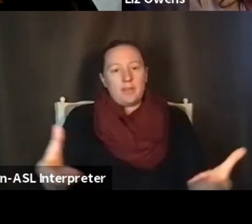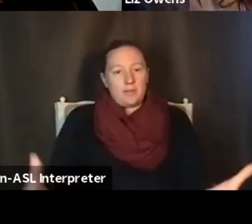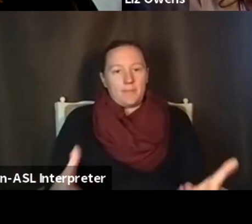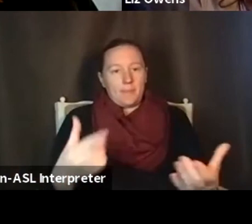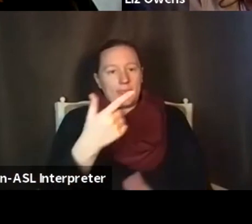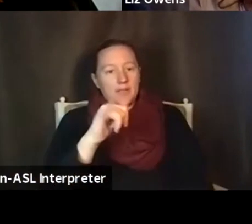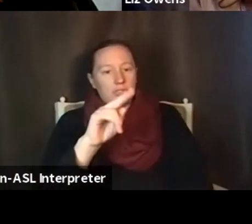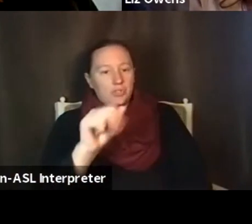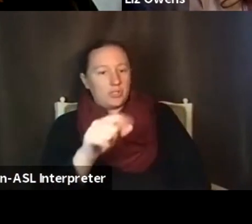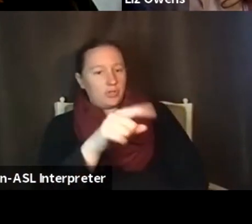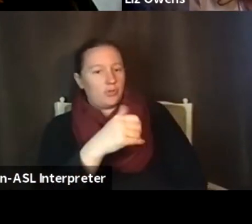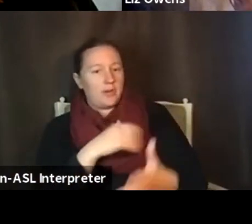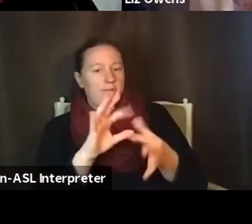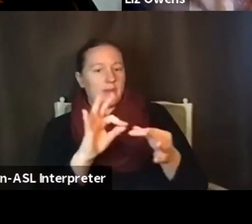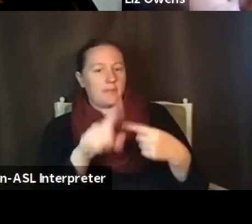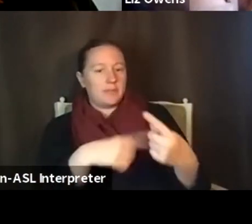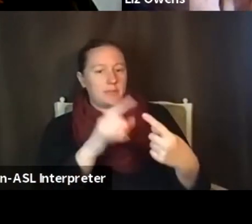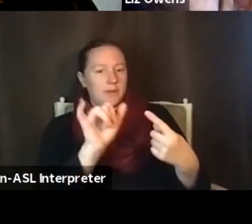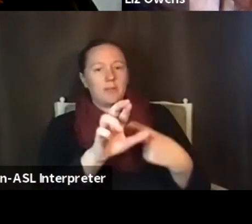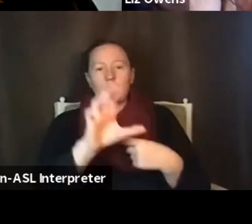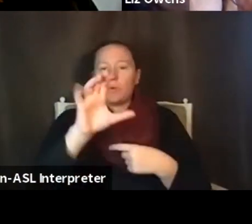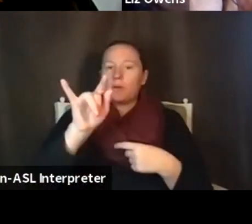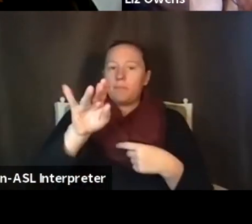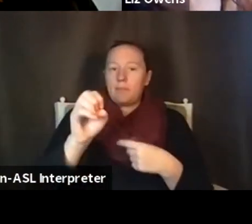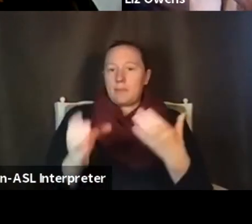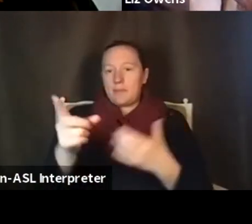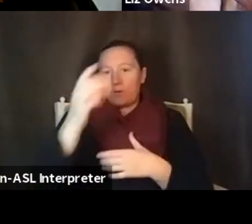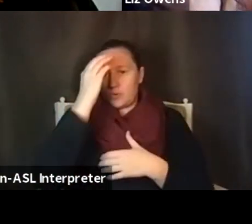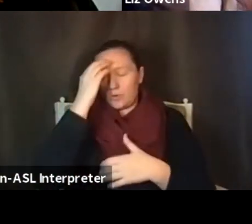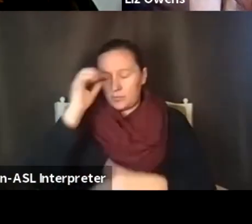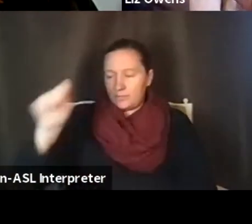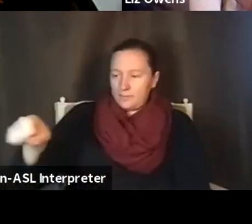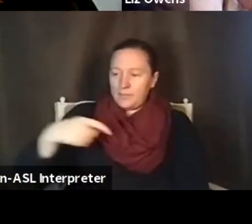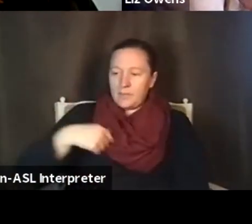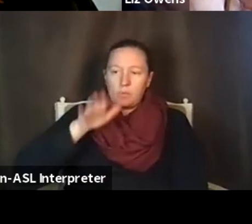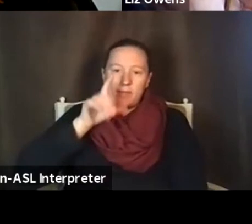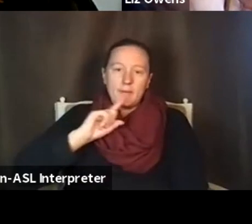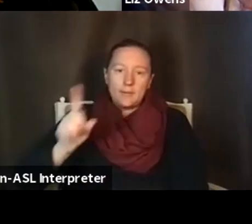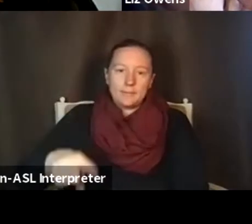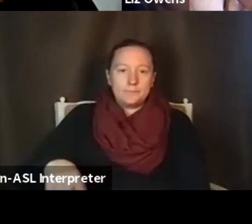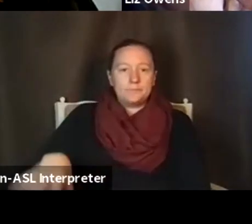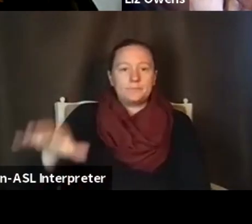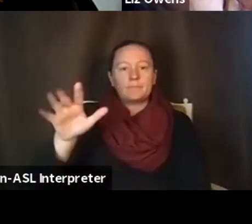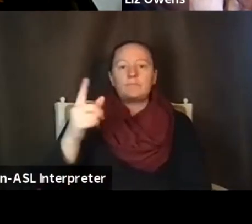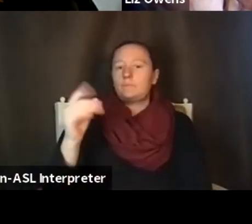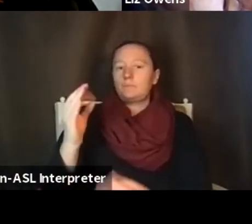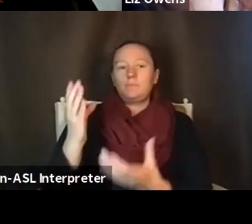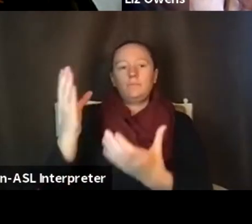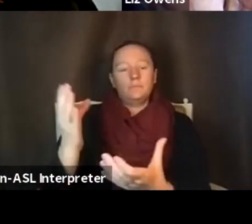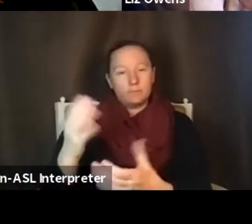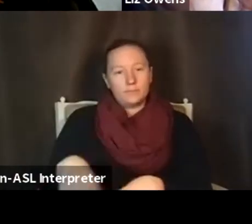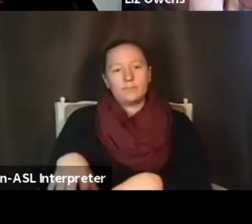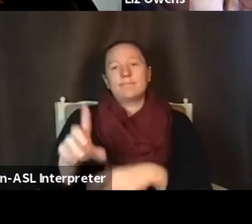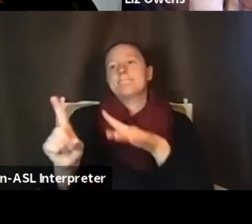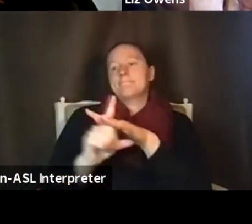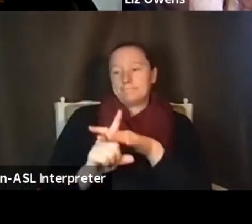you're with us, I think you had some comments on that, or Camille, maybe you want to go first. Yeah, I can go ahead and so it was actually one of the recommendations that came